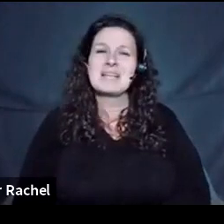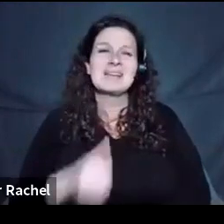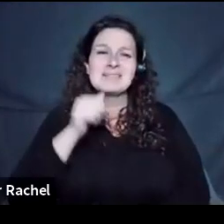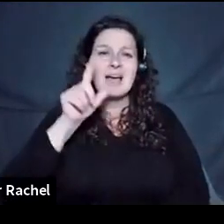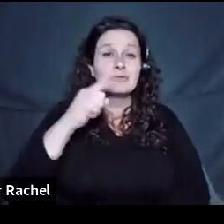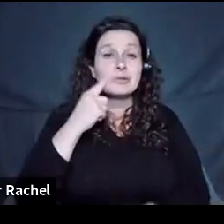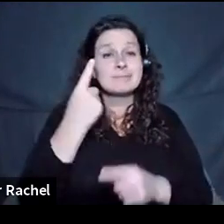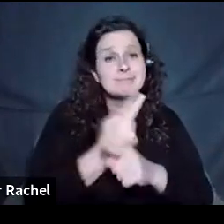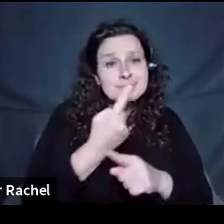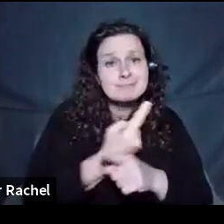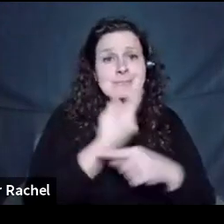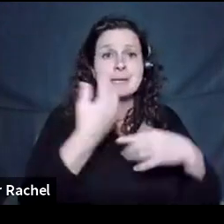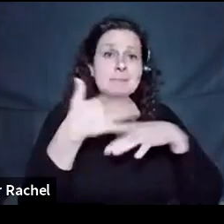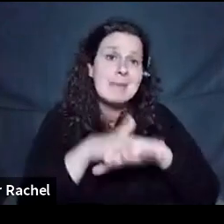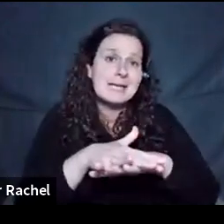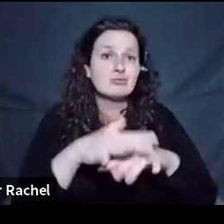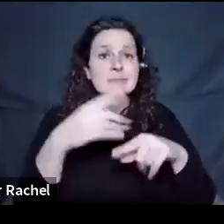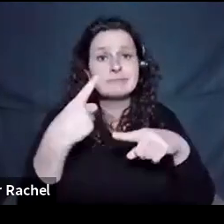mainstream